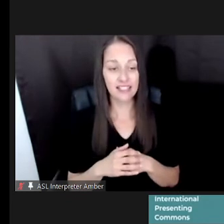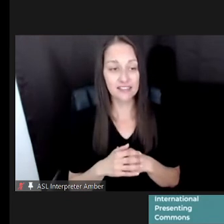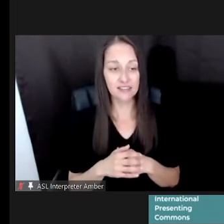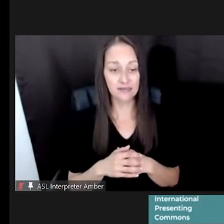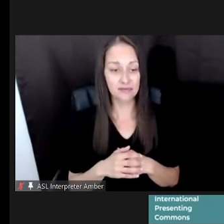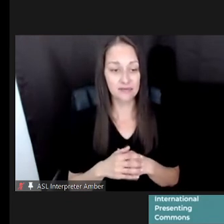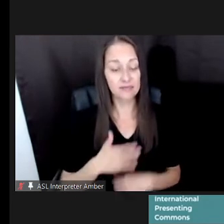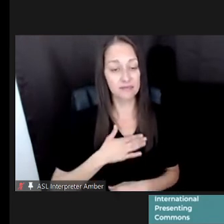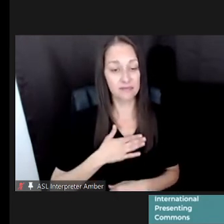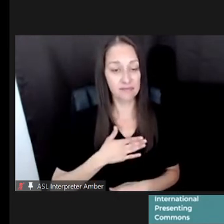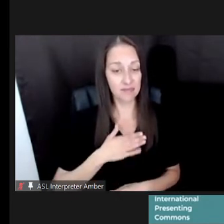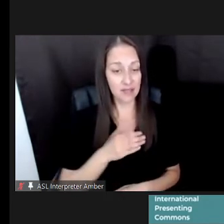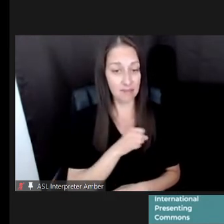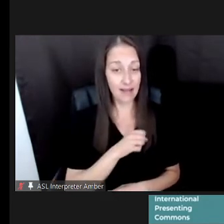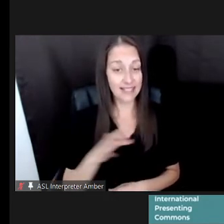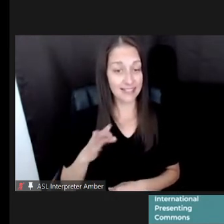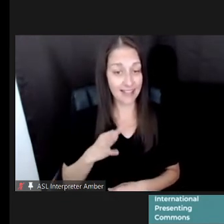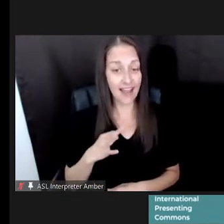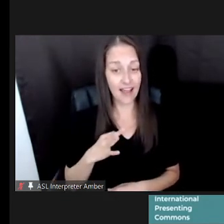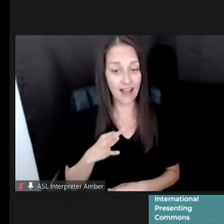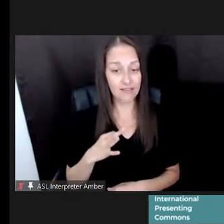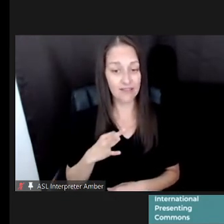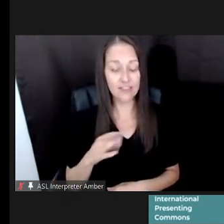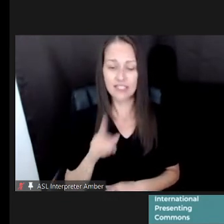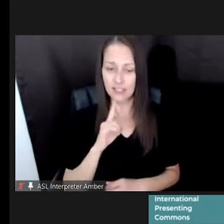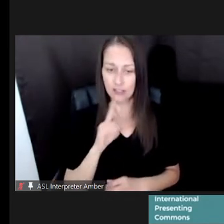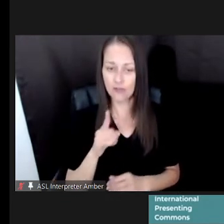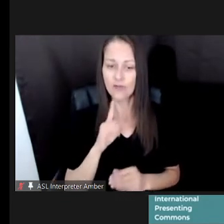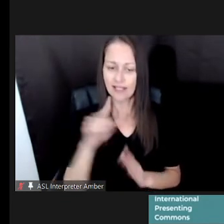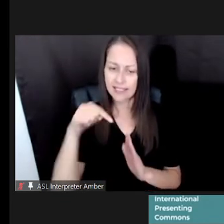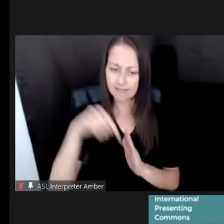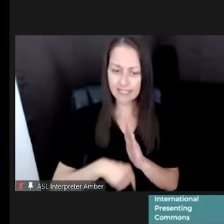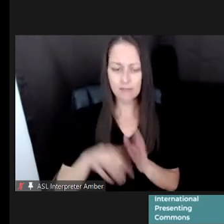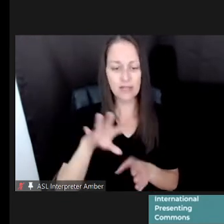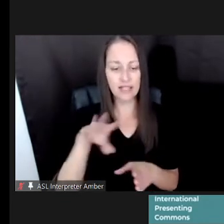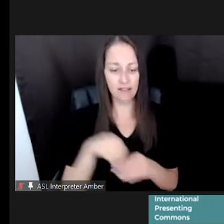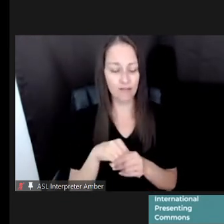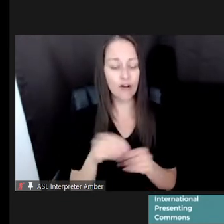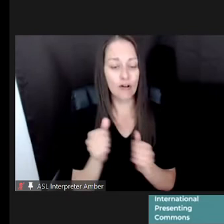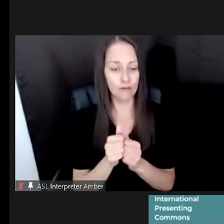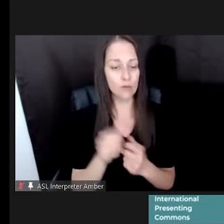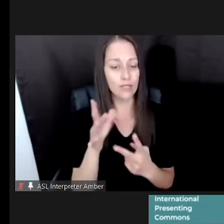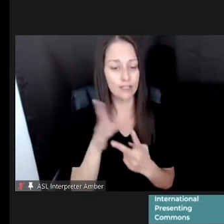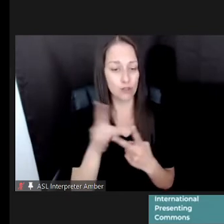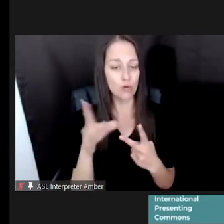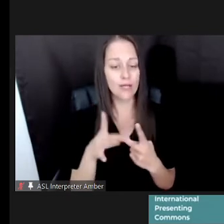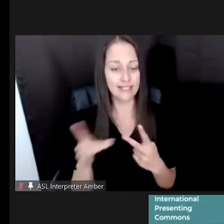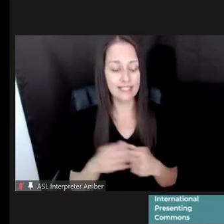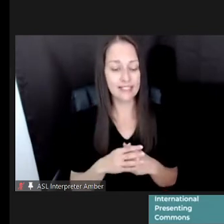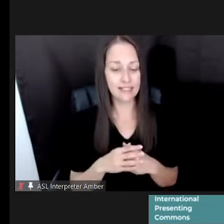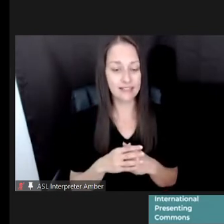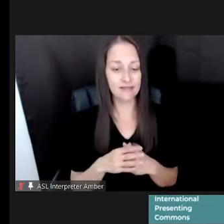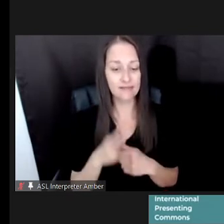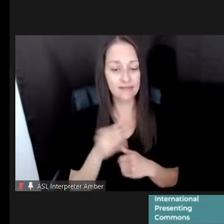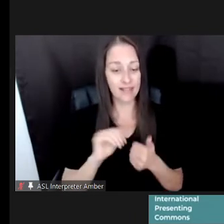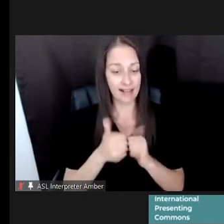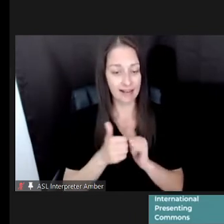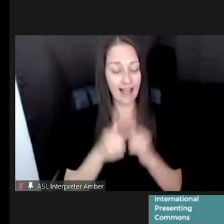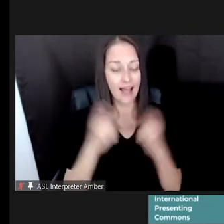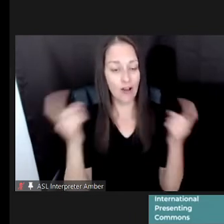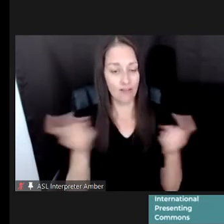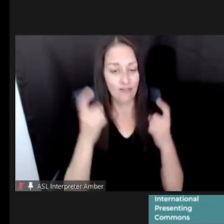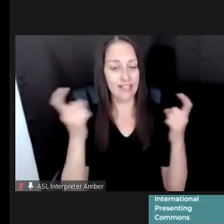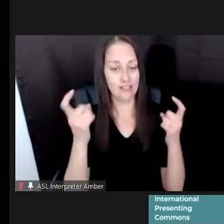my staff is deep in the choices that we are making and in the way the festival presents